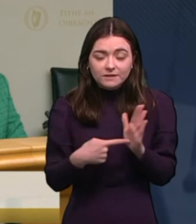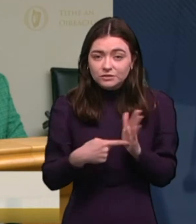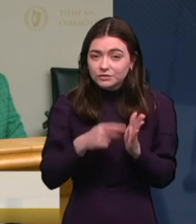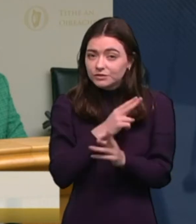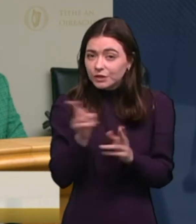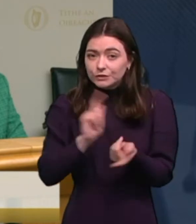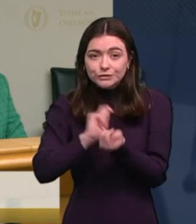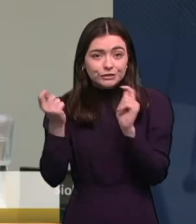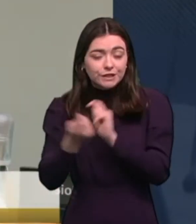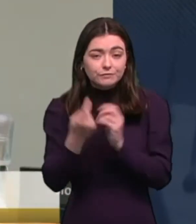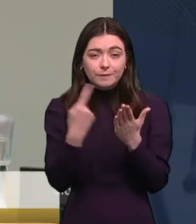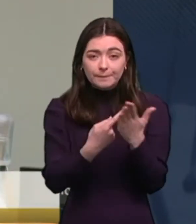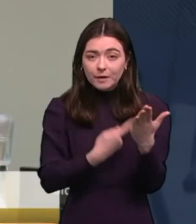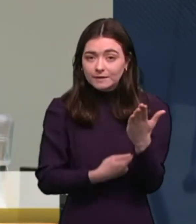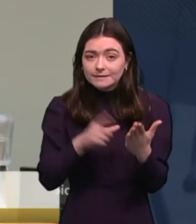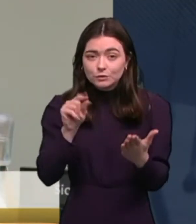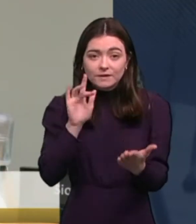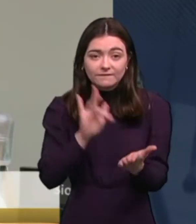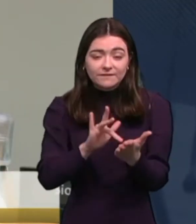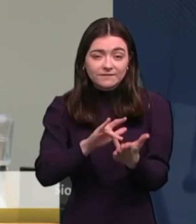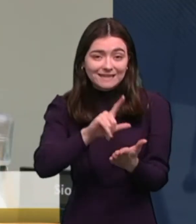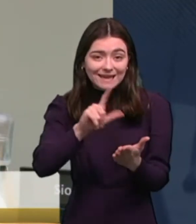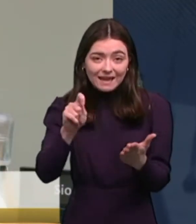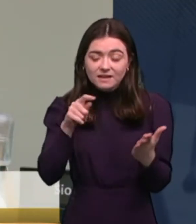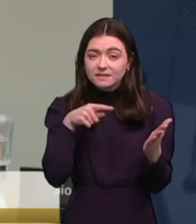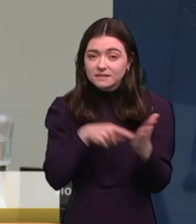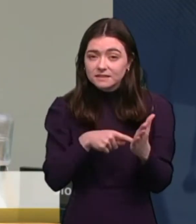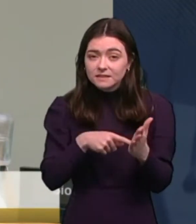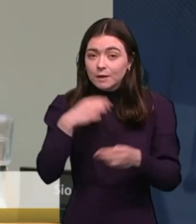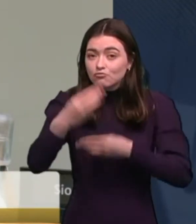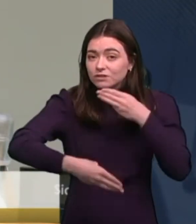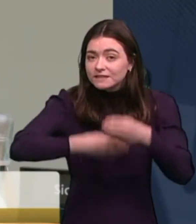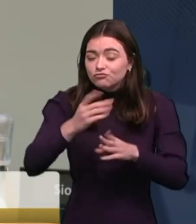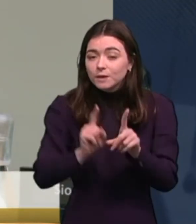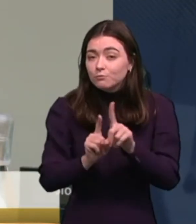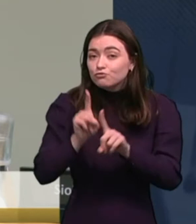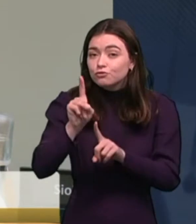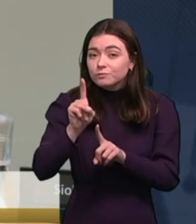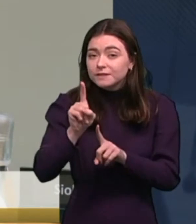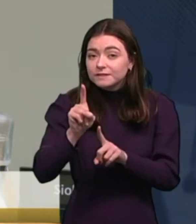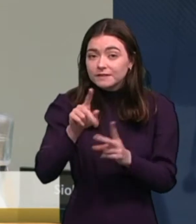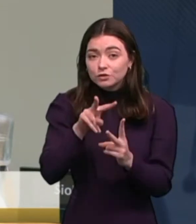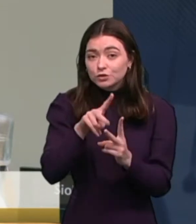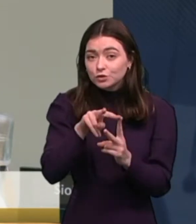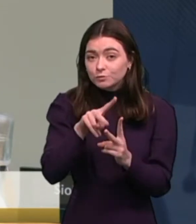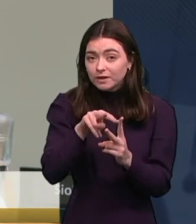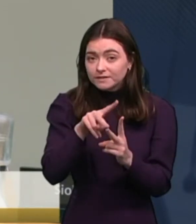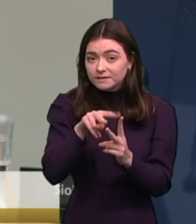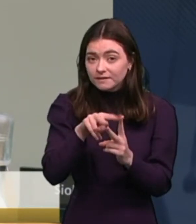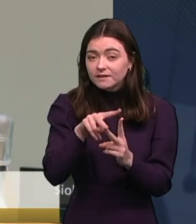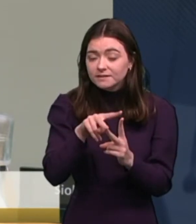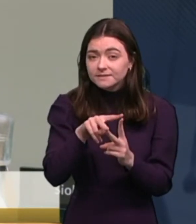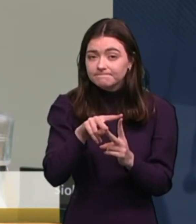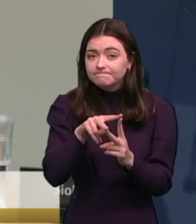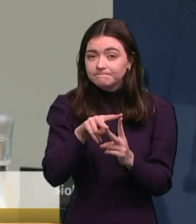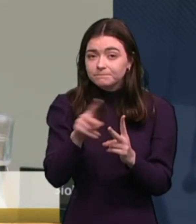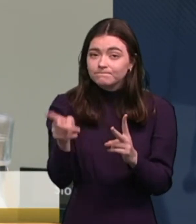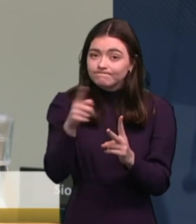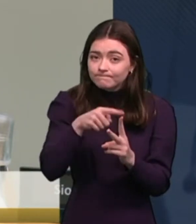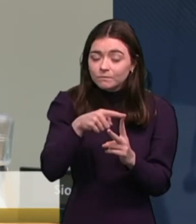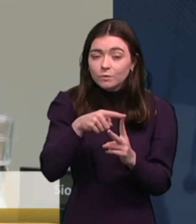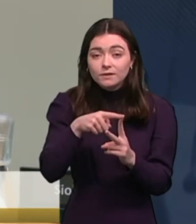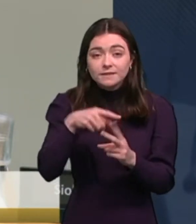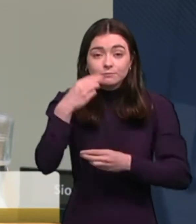policy positions in the 2015 Act. Chiefly, it's by way of procedural improvements, and there's two strands to those improvements in the main, if you like. One